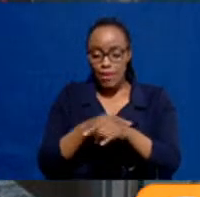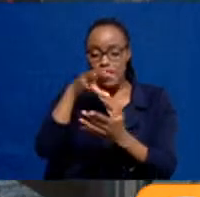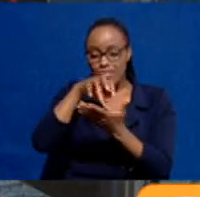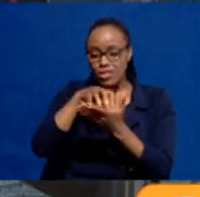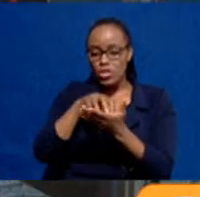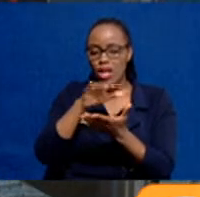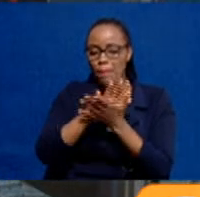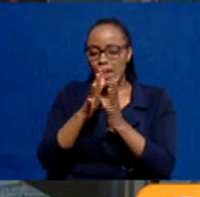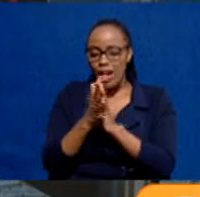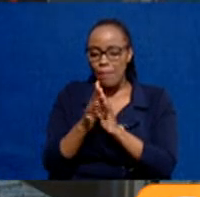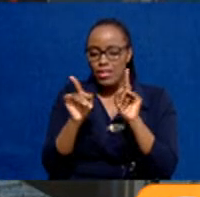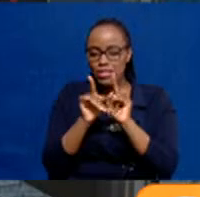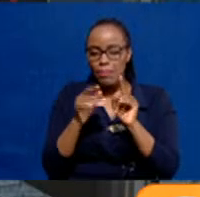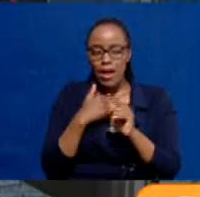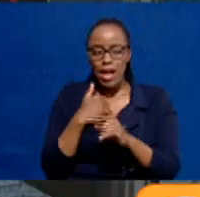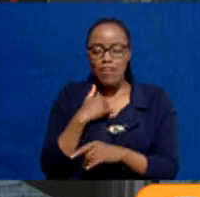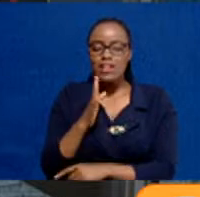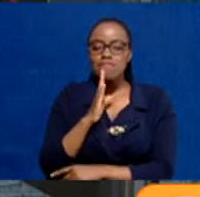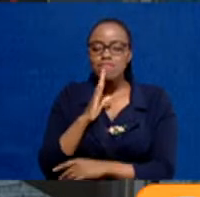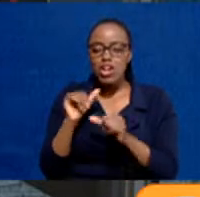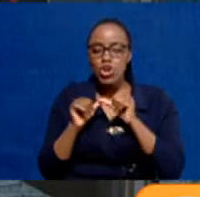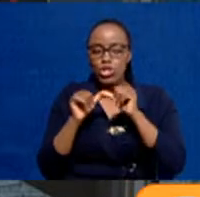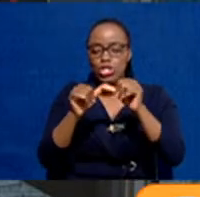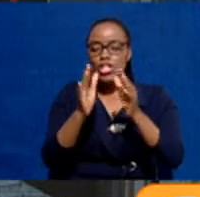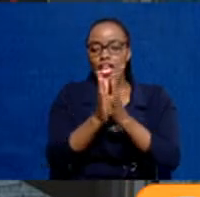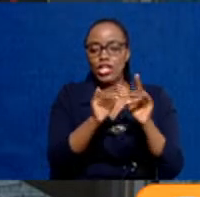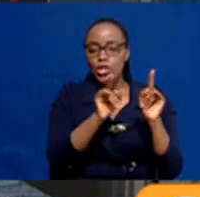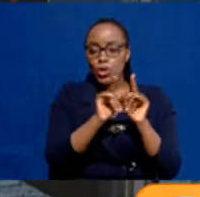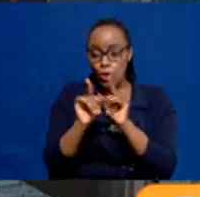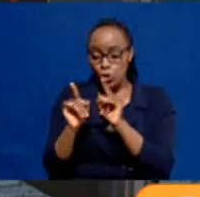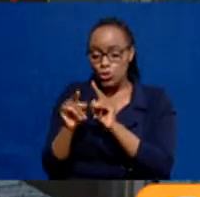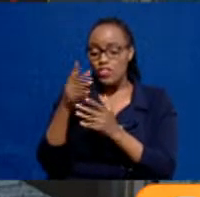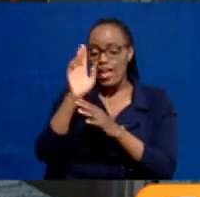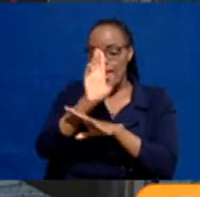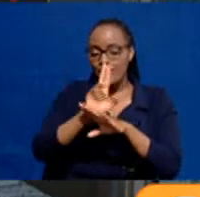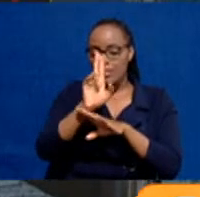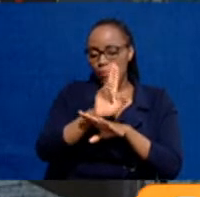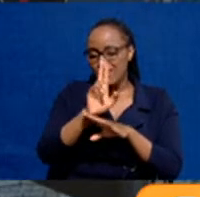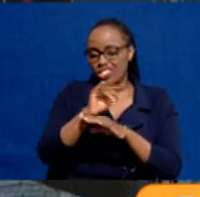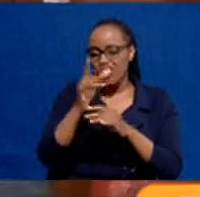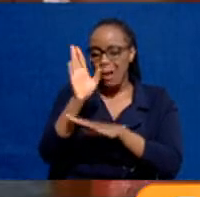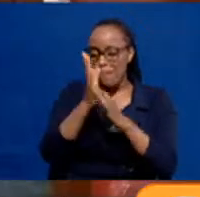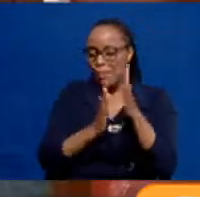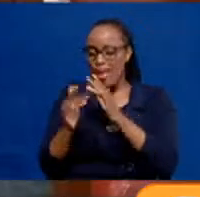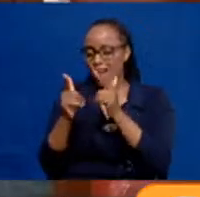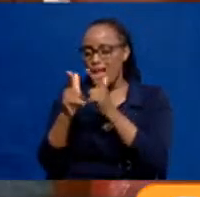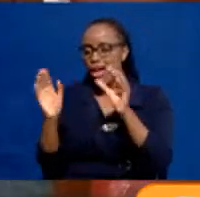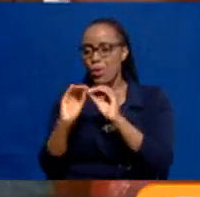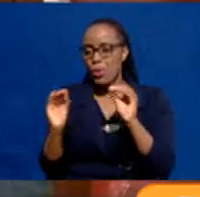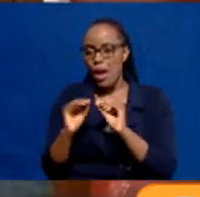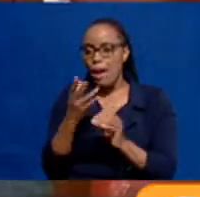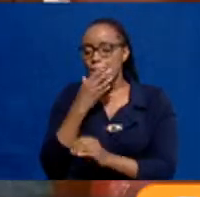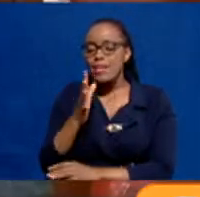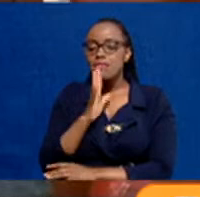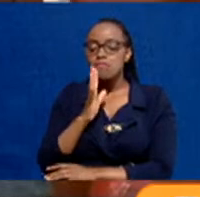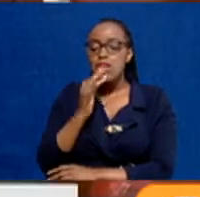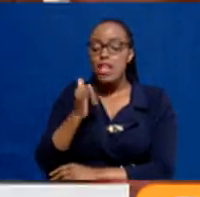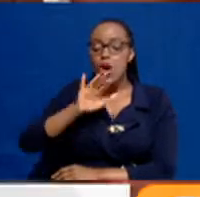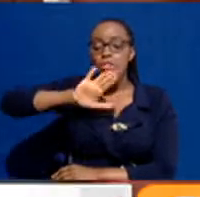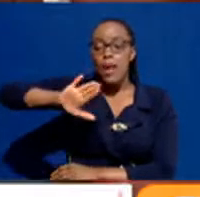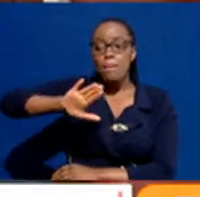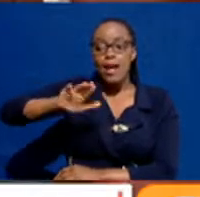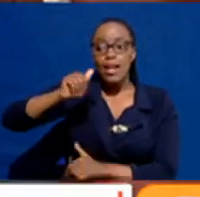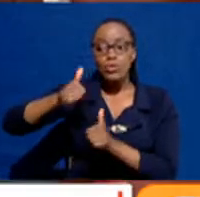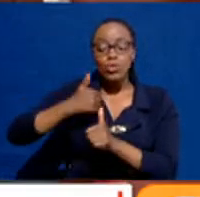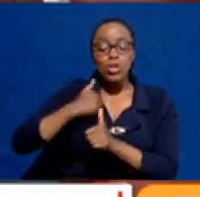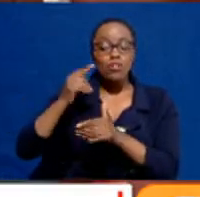has been calling for reduced debt appetite, the expenditure plan may not allow. And Mr. Speaker, now the balance that